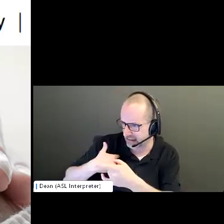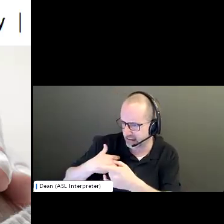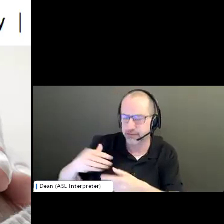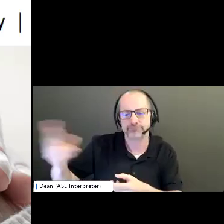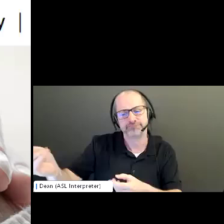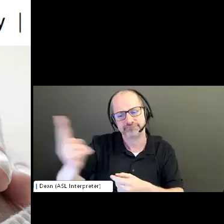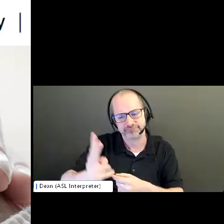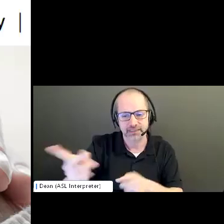Manitoba.